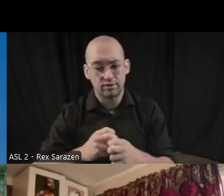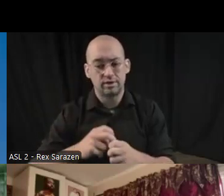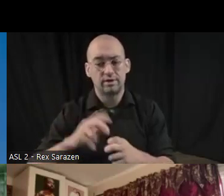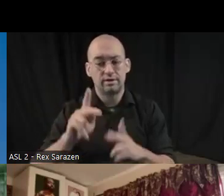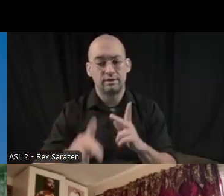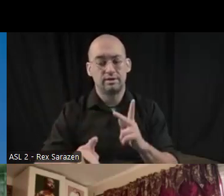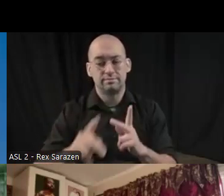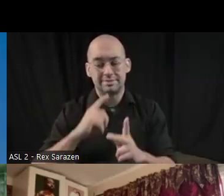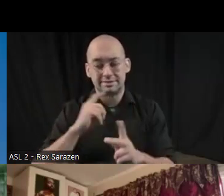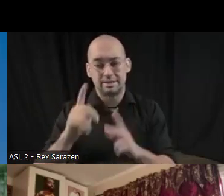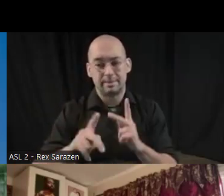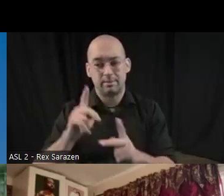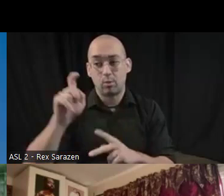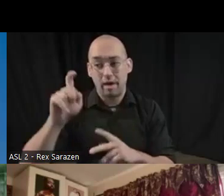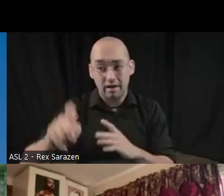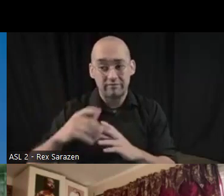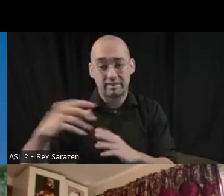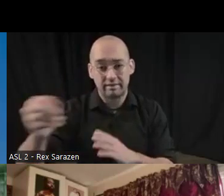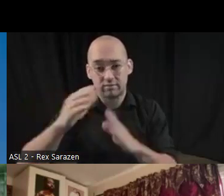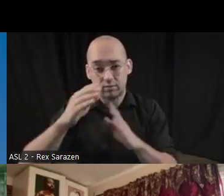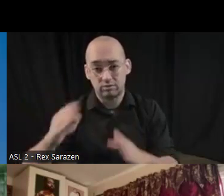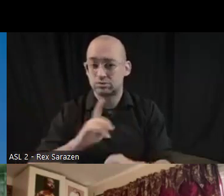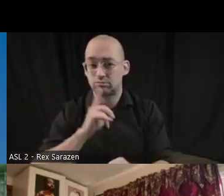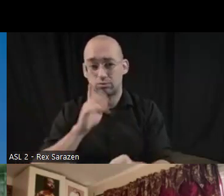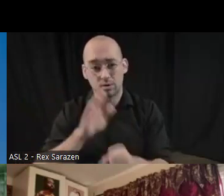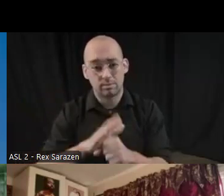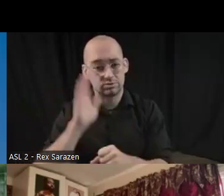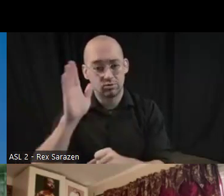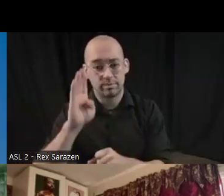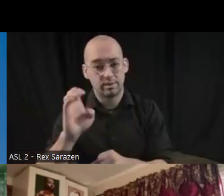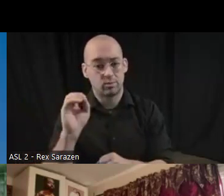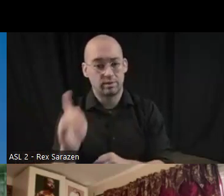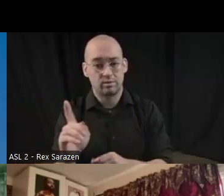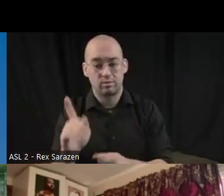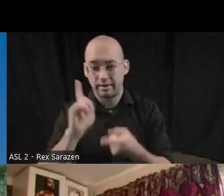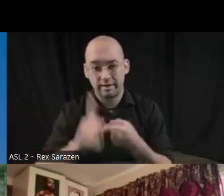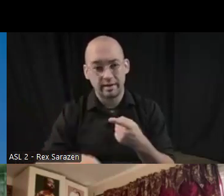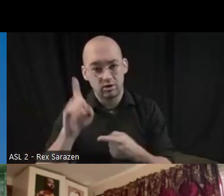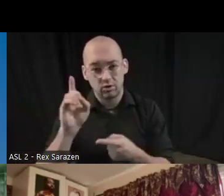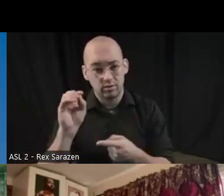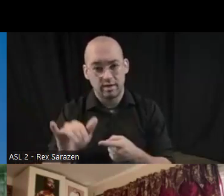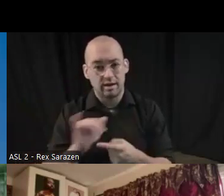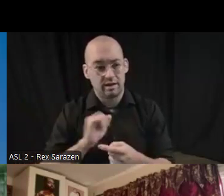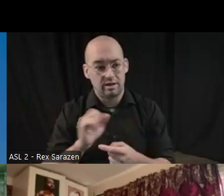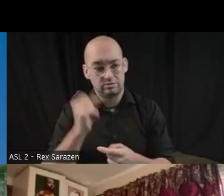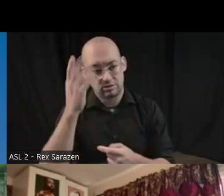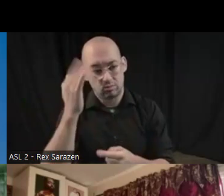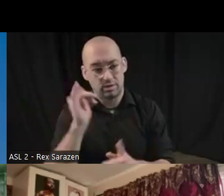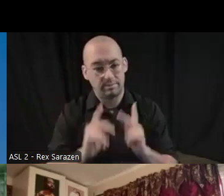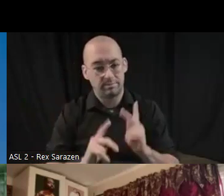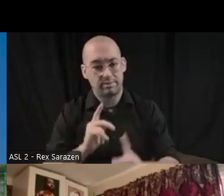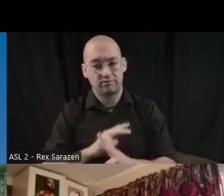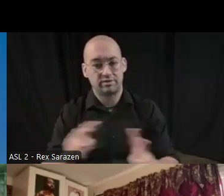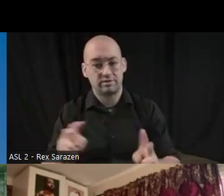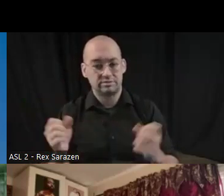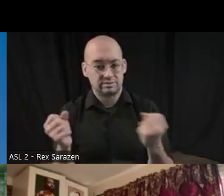to get services. It's okay. We promise you it'll be okay. We can't do that. And I understand why people are so scared. And it makes me